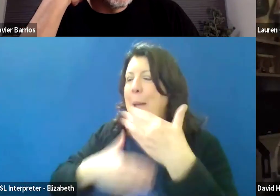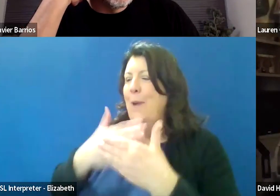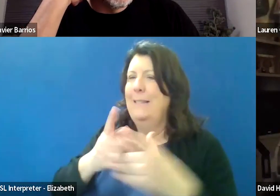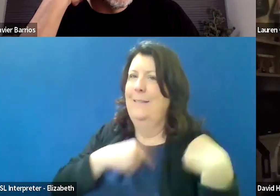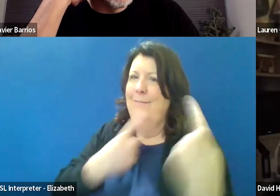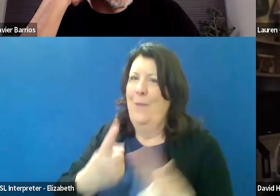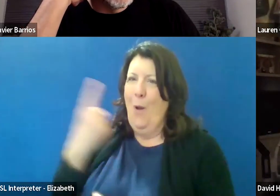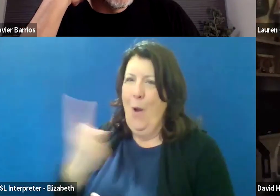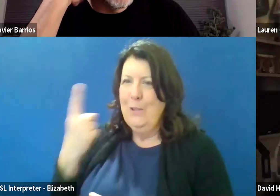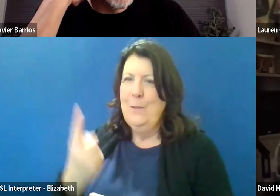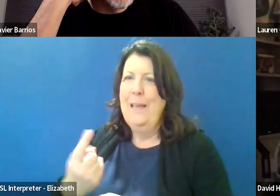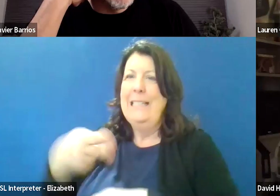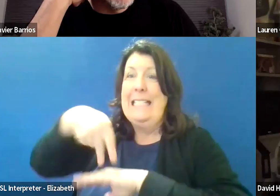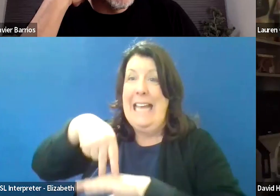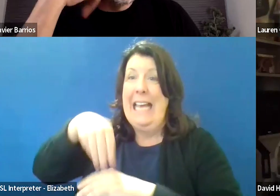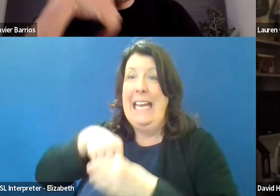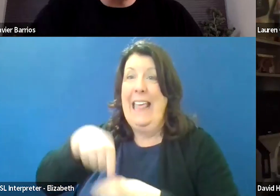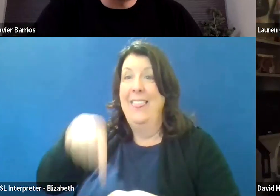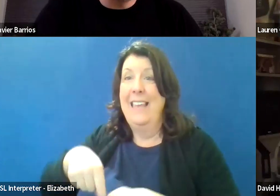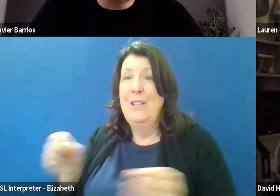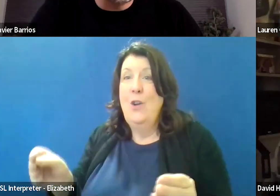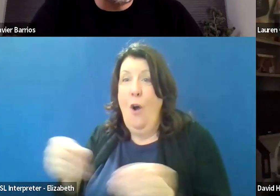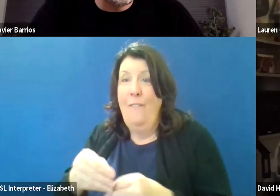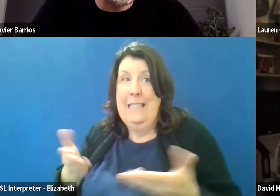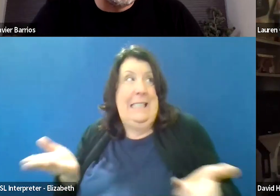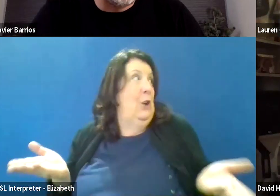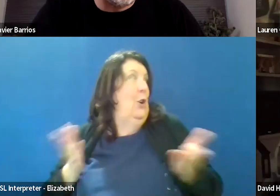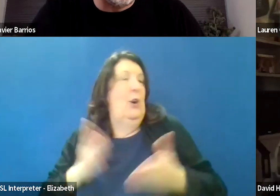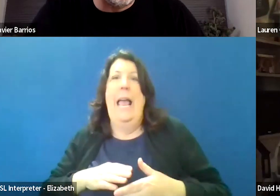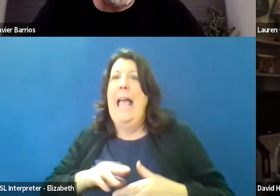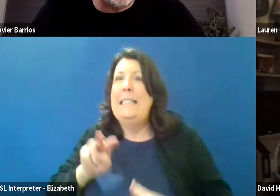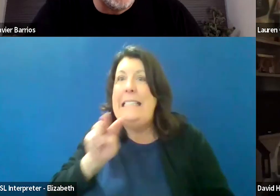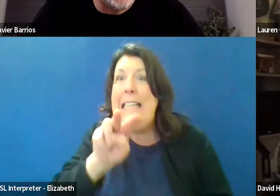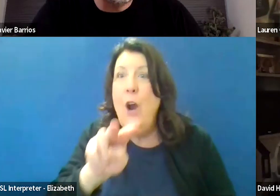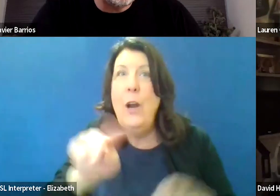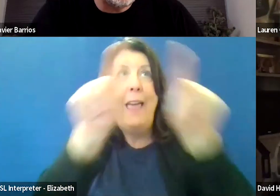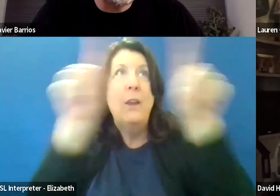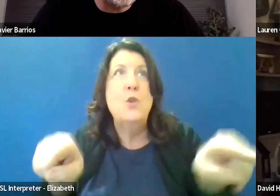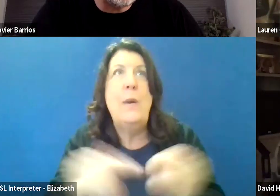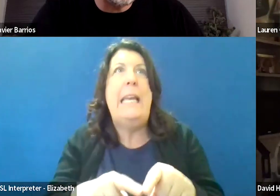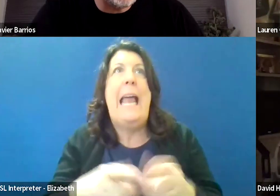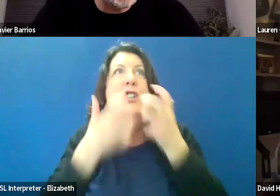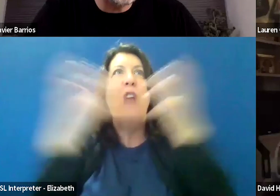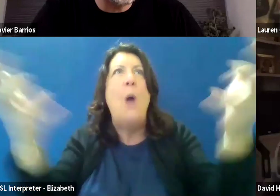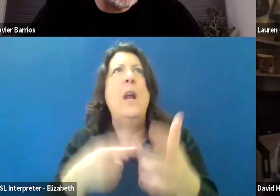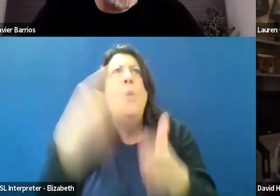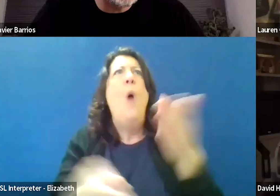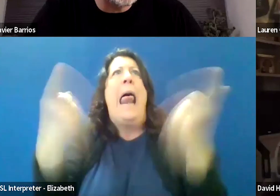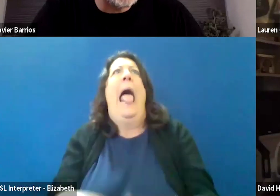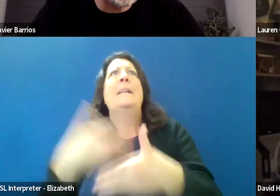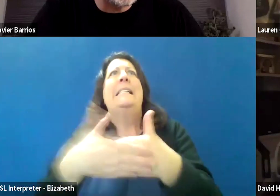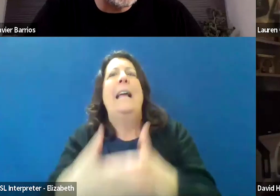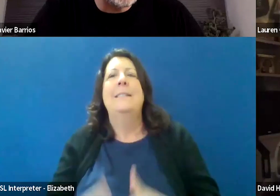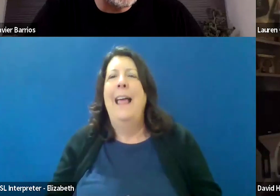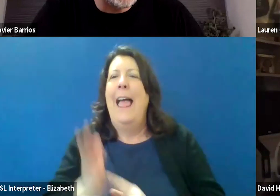been standing in this office and staring at the screen and shouting, "What happens next?" And then about 5 minutes later, standing in front of my